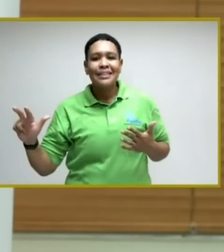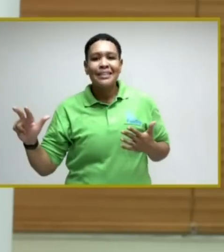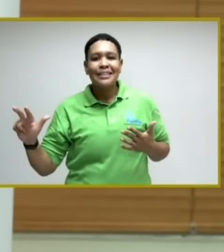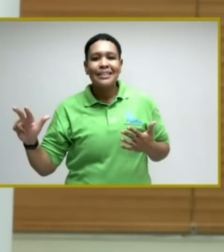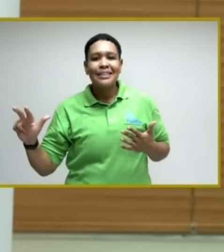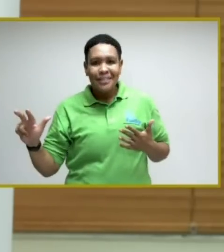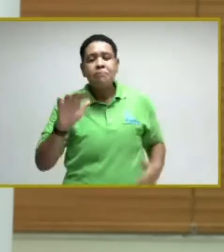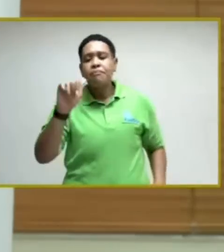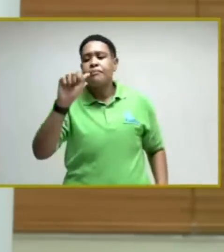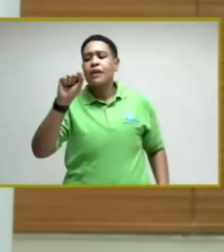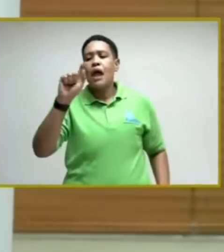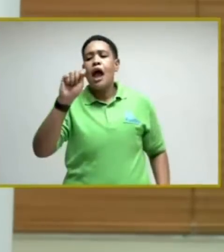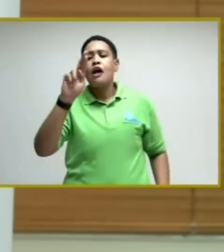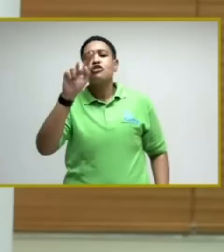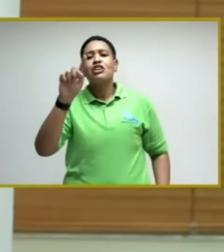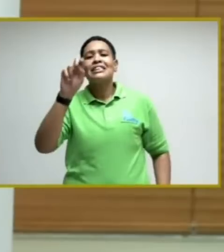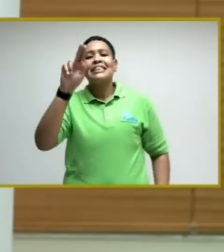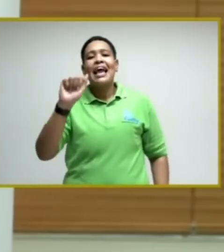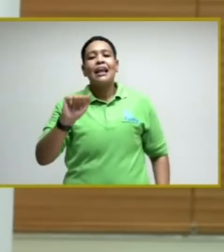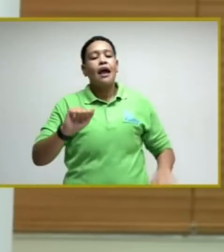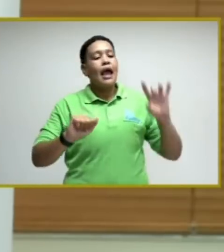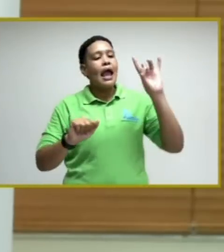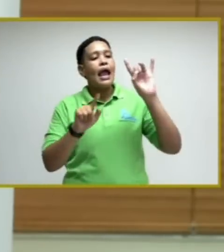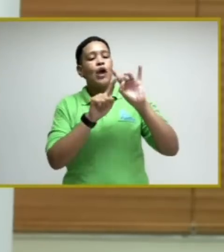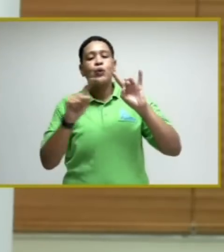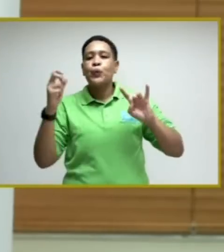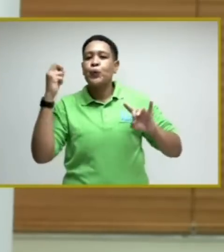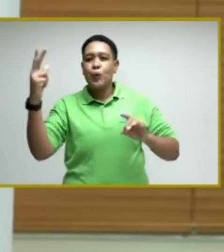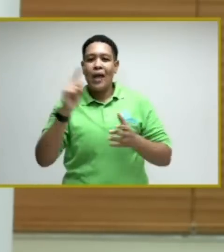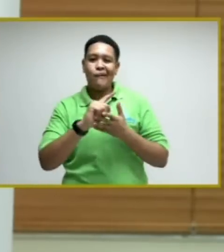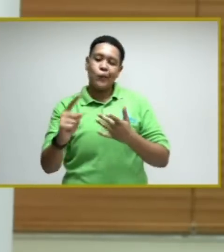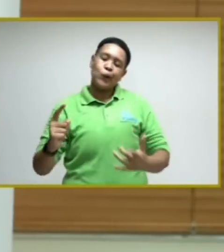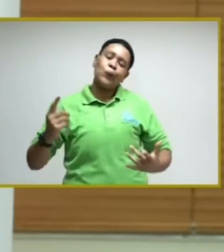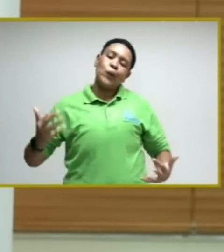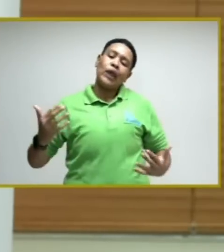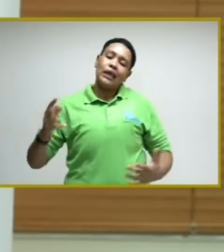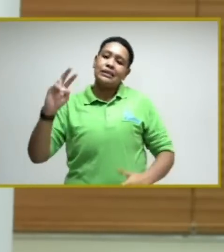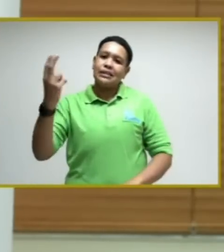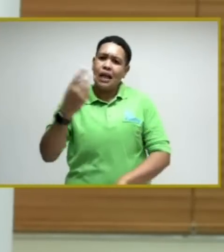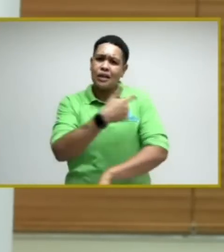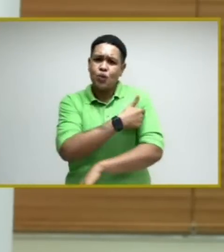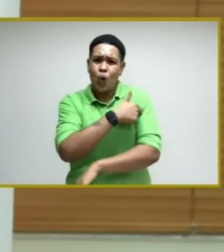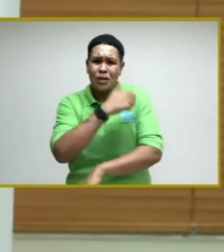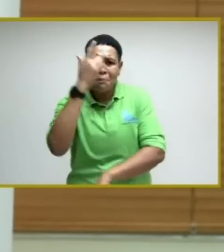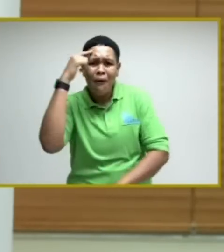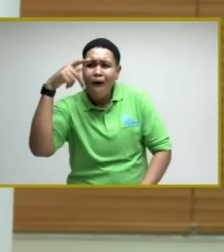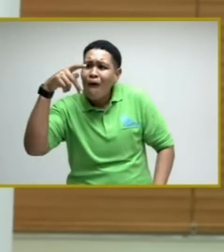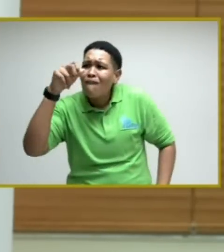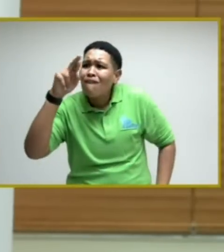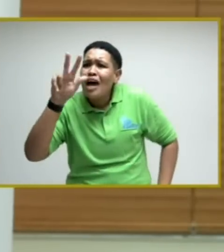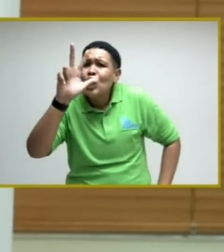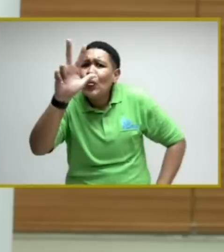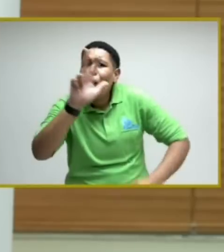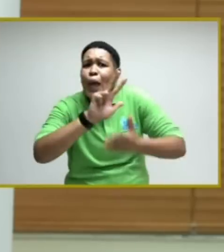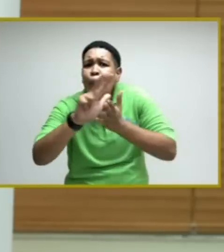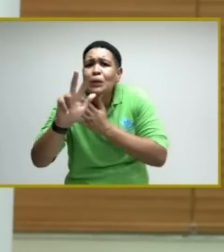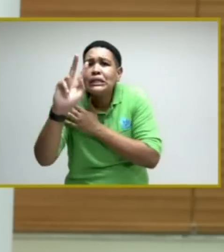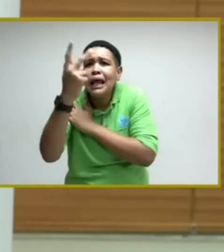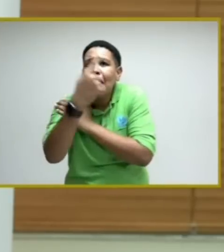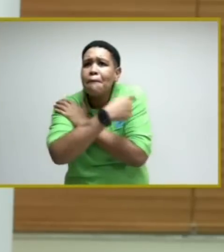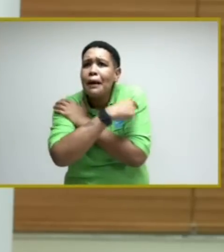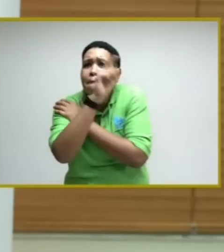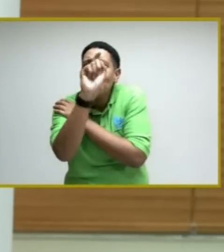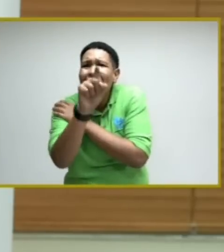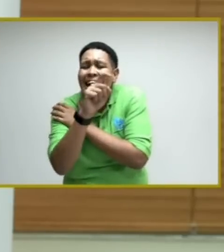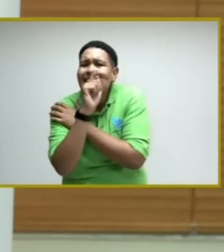unlike the AstraZeneca, which could be from 8 to 12 weeks. And so because of the uncertainty of the arrival of the second shipment, we